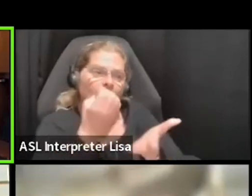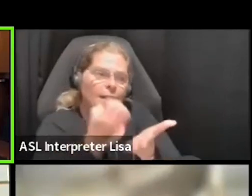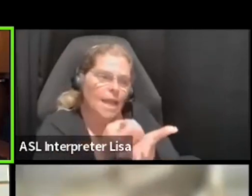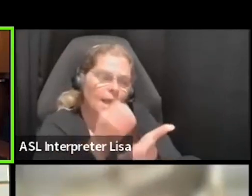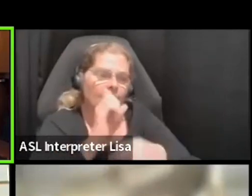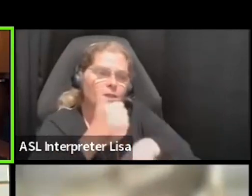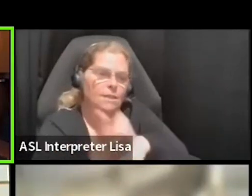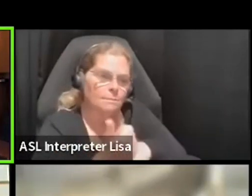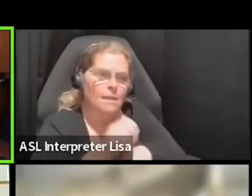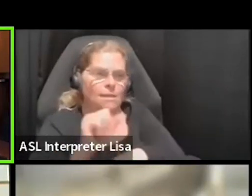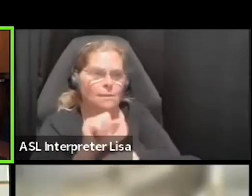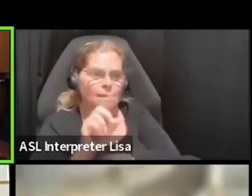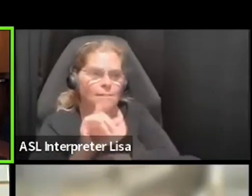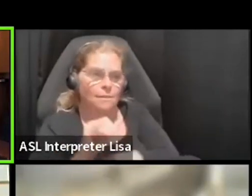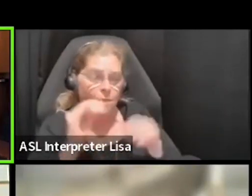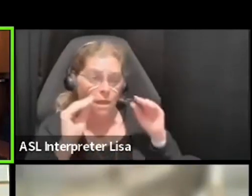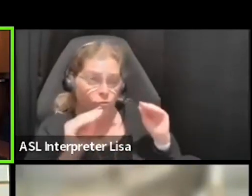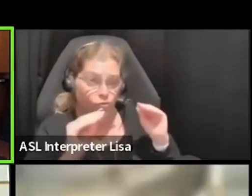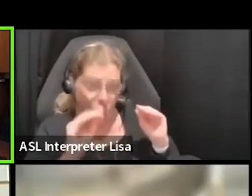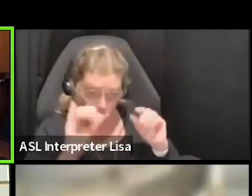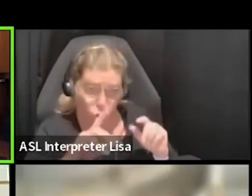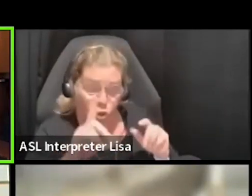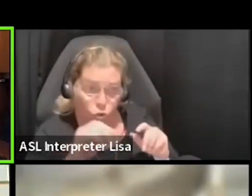specially designed instruction? Let's stop there.